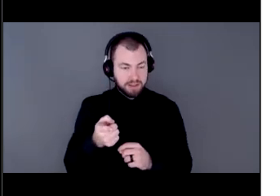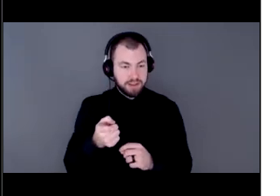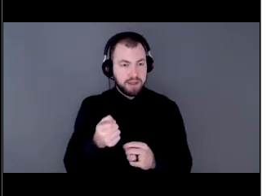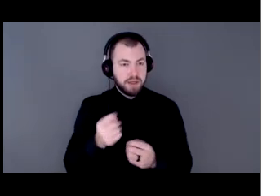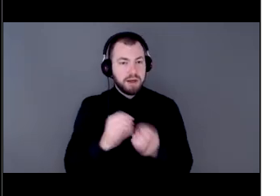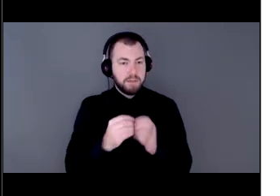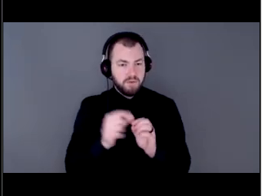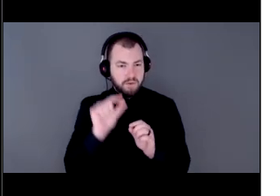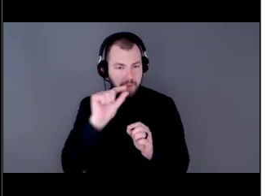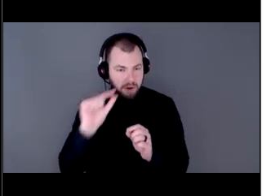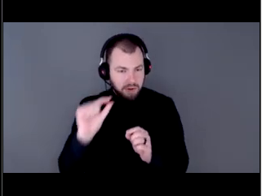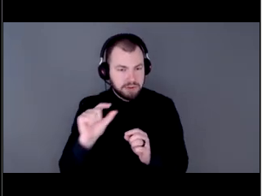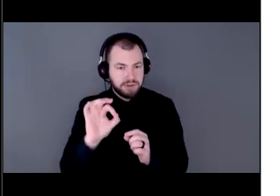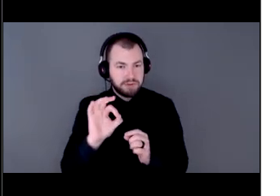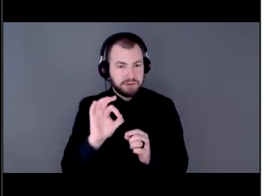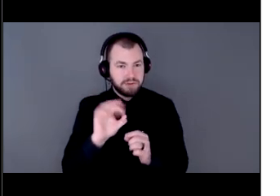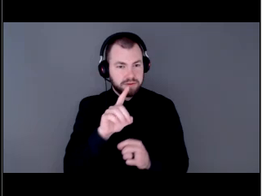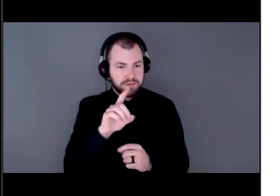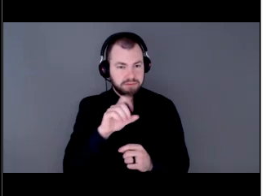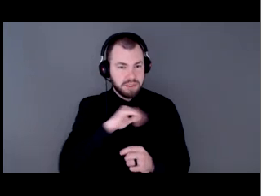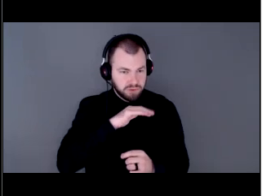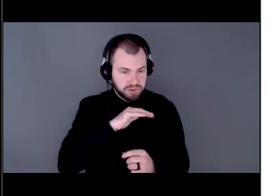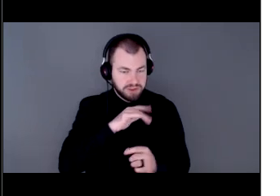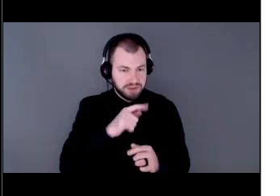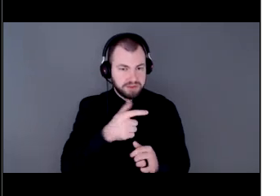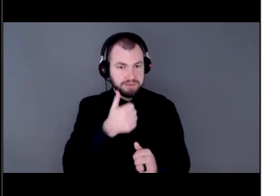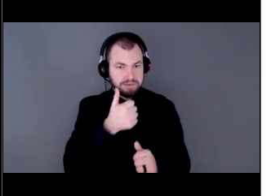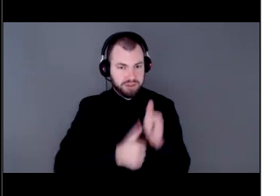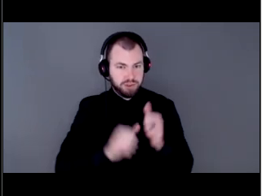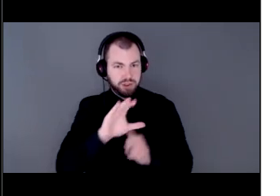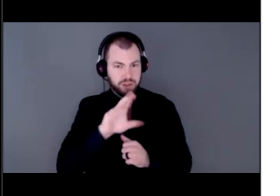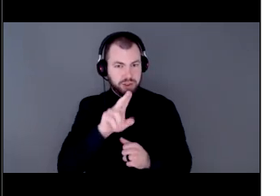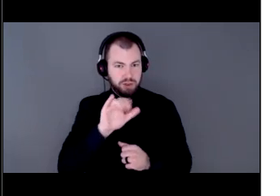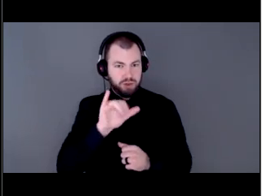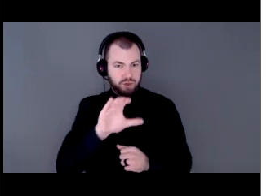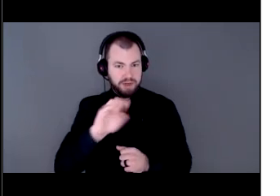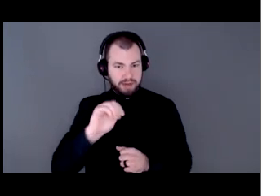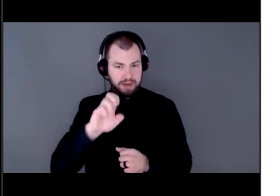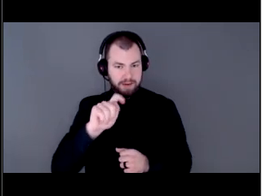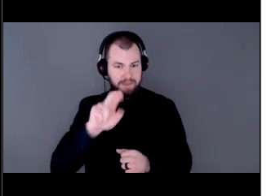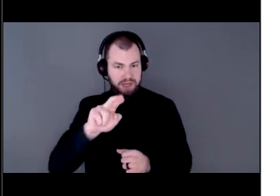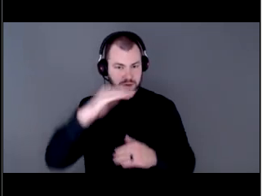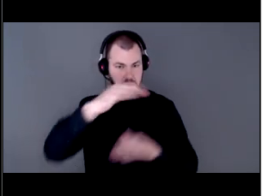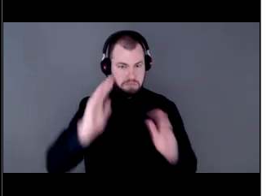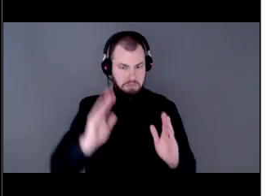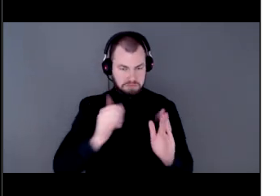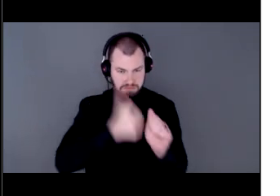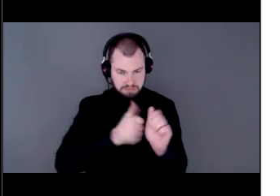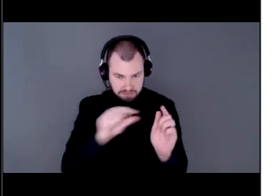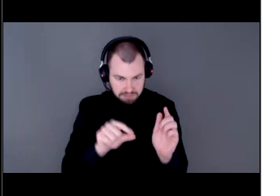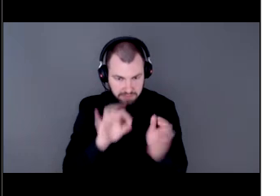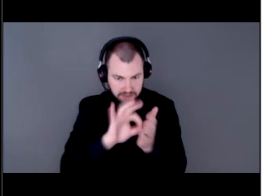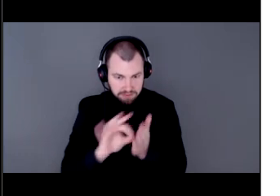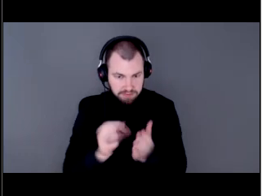of debris per cubic meter. What's most important in this figure